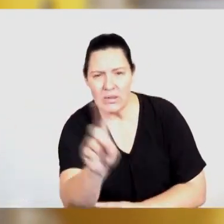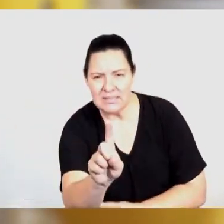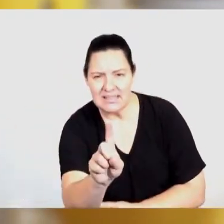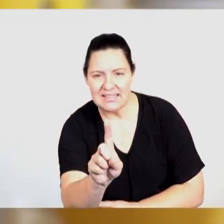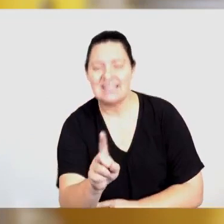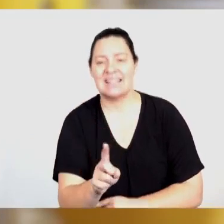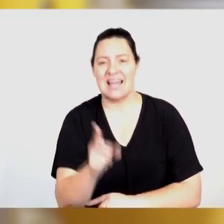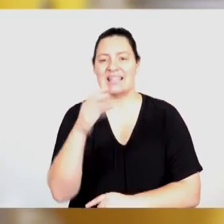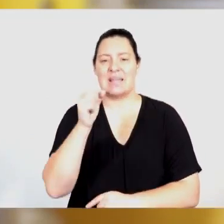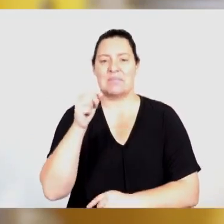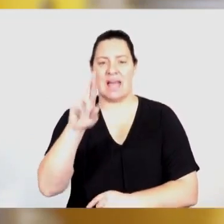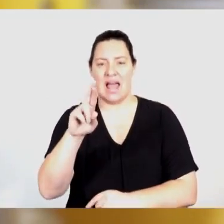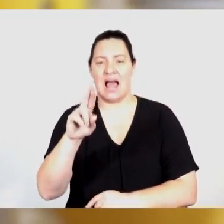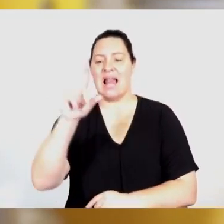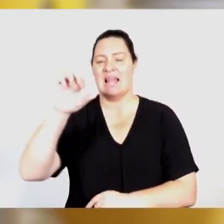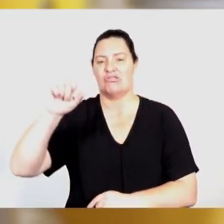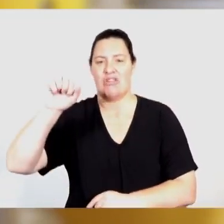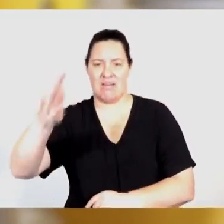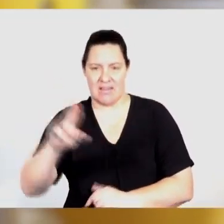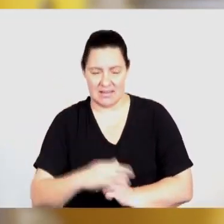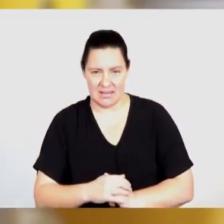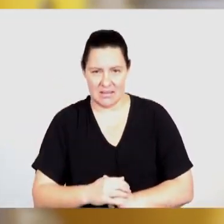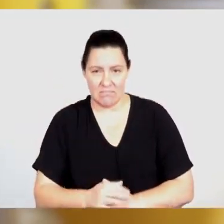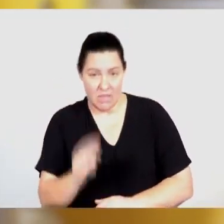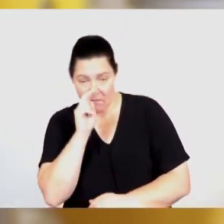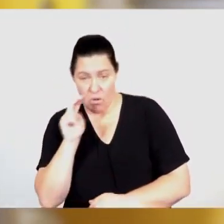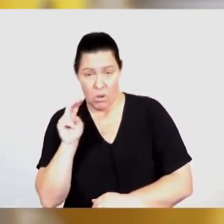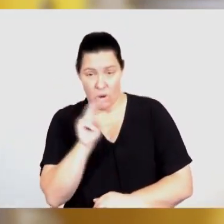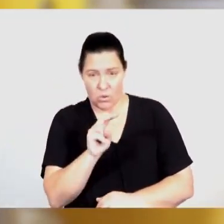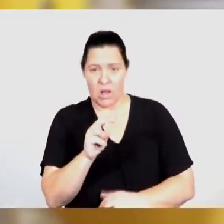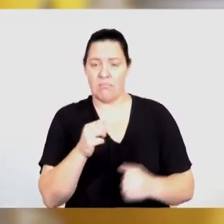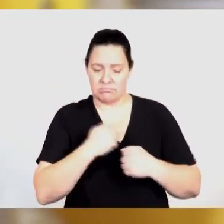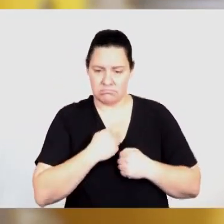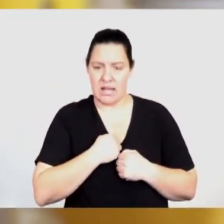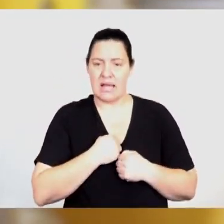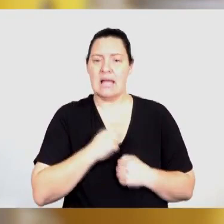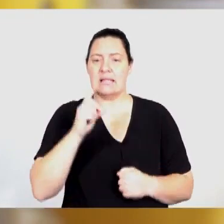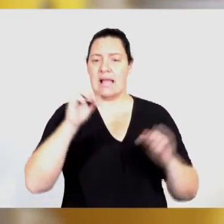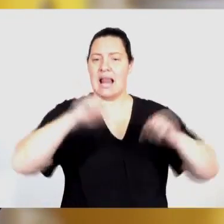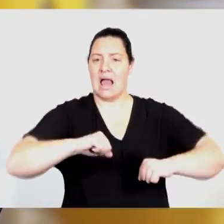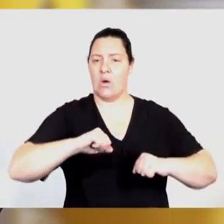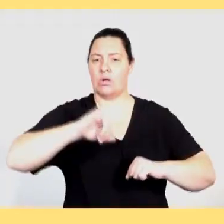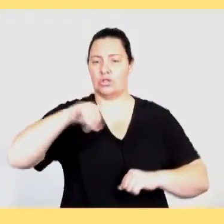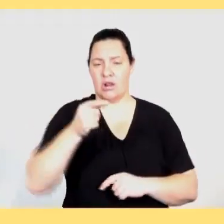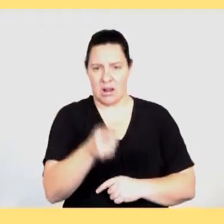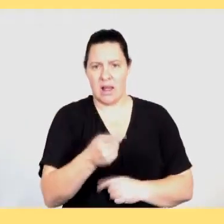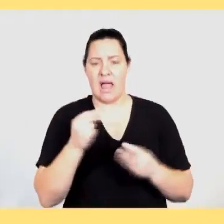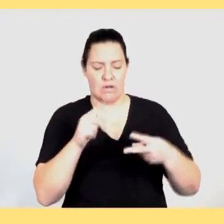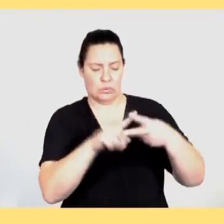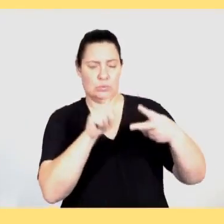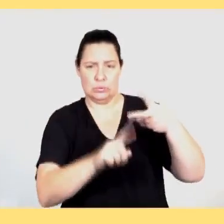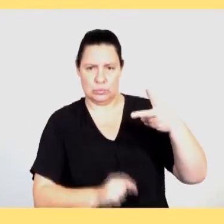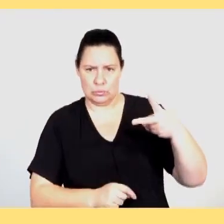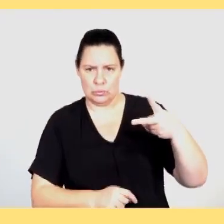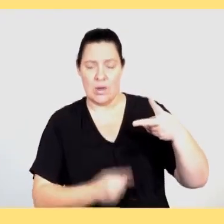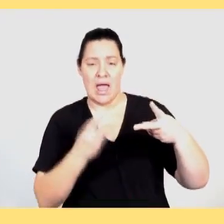that? We call that the debtors ledger. So if you look in our debtors allowances journal, we have two